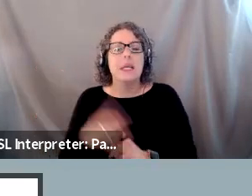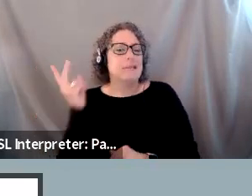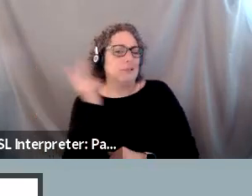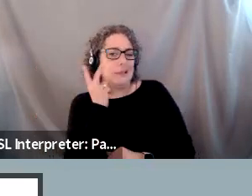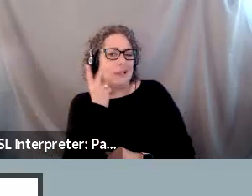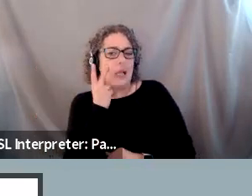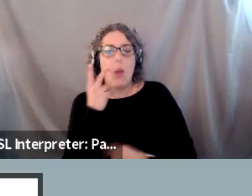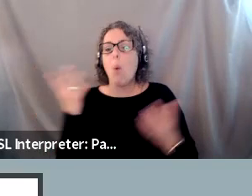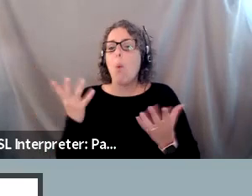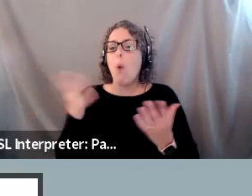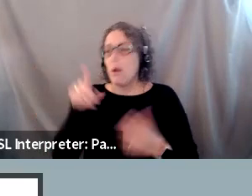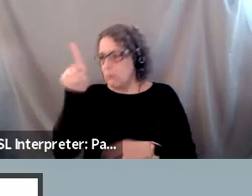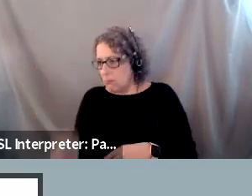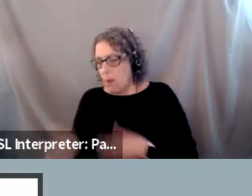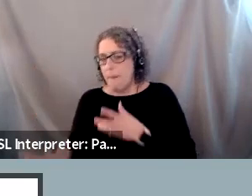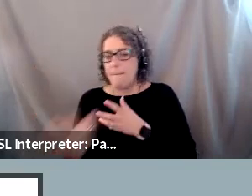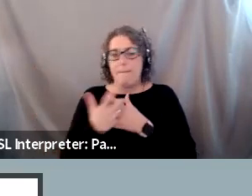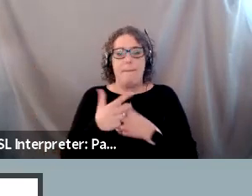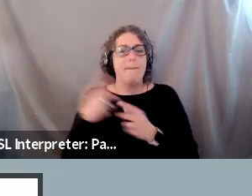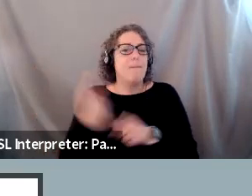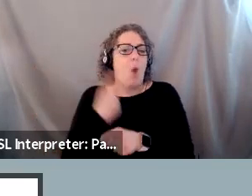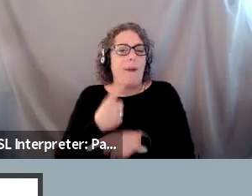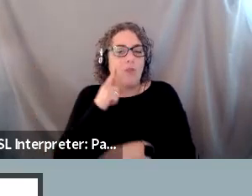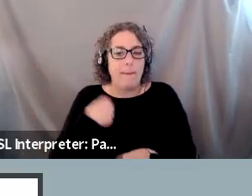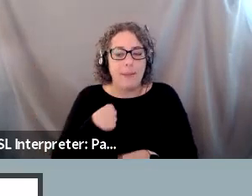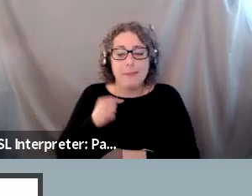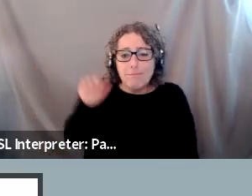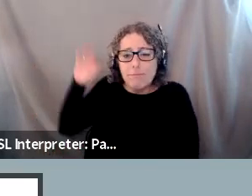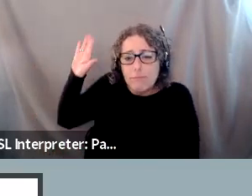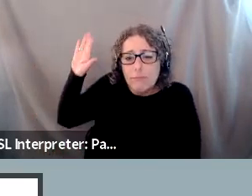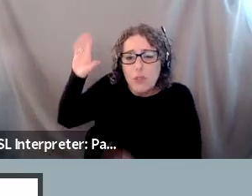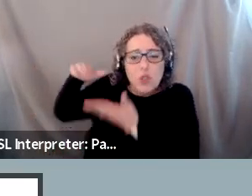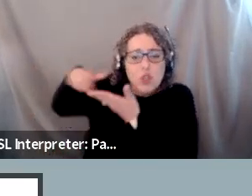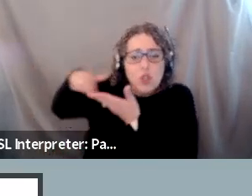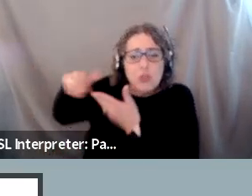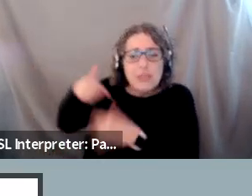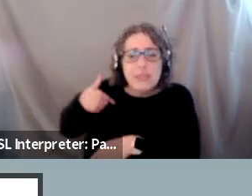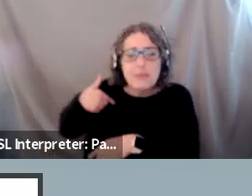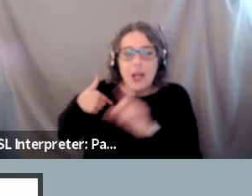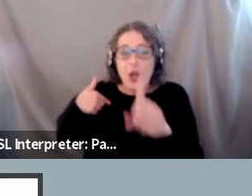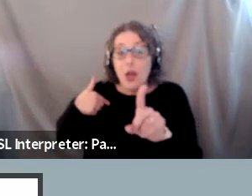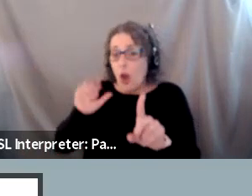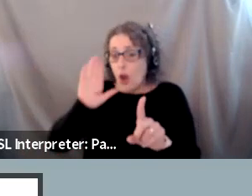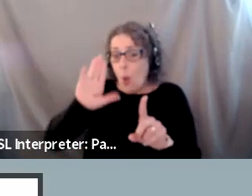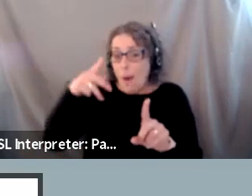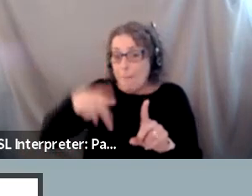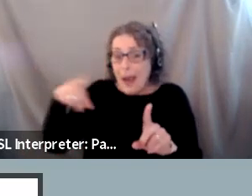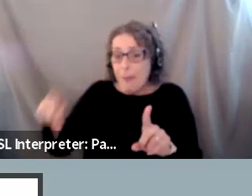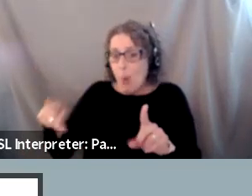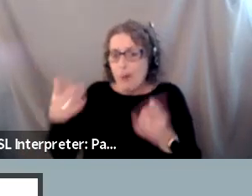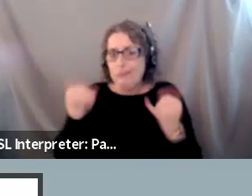resources there would be appropriate for you. Excuse me, Brad, you're not moving your presentation